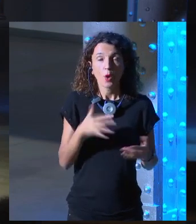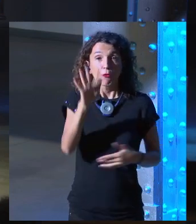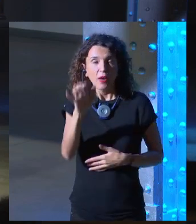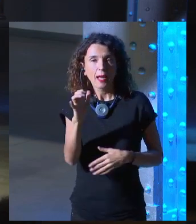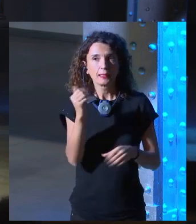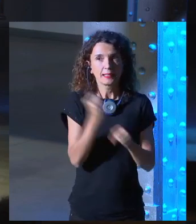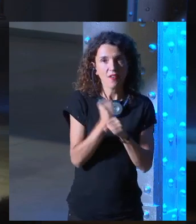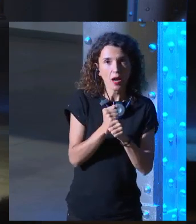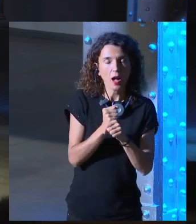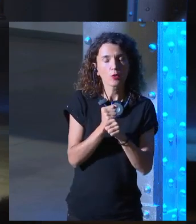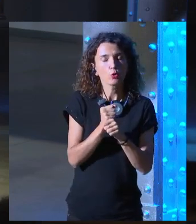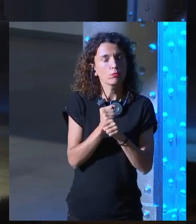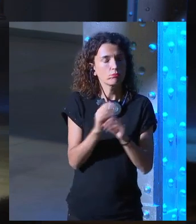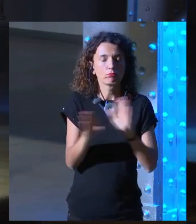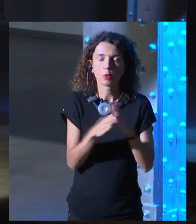life.